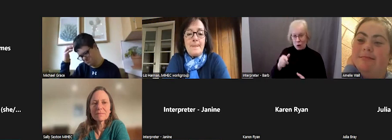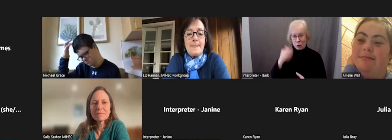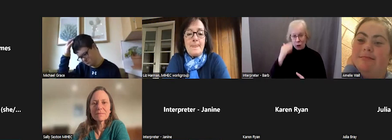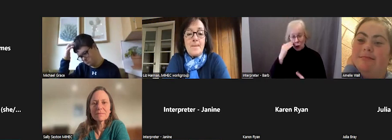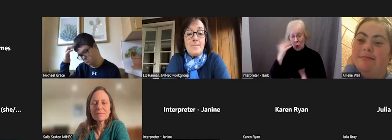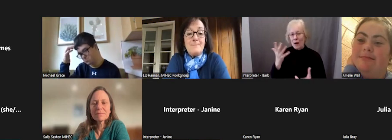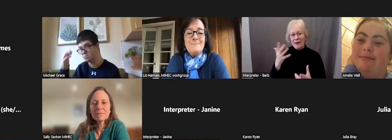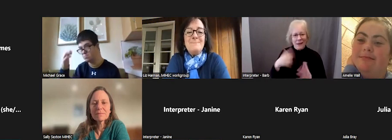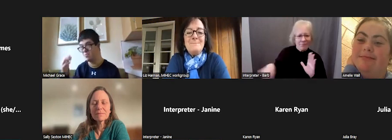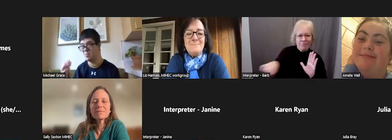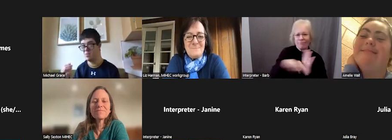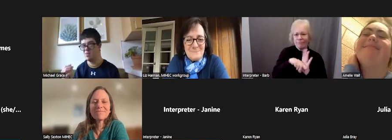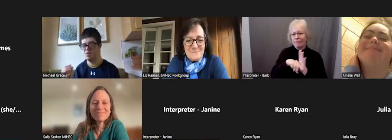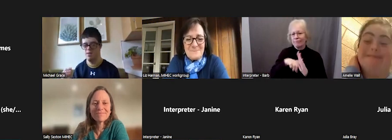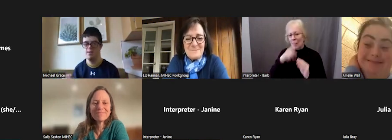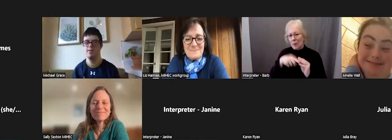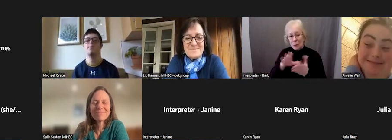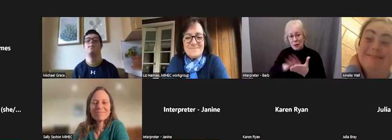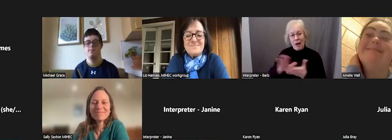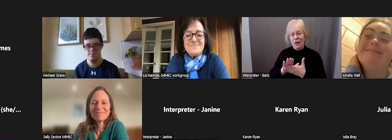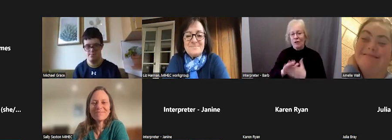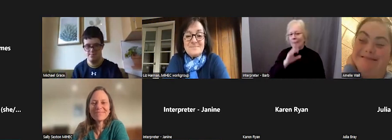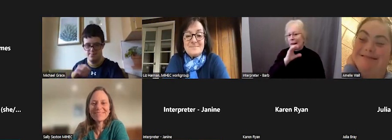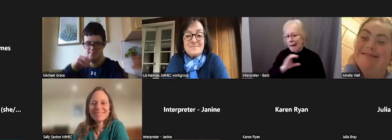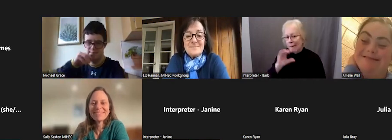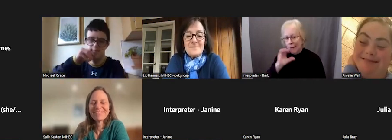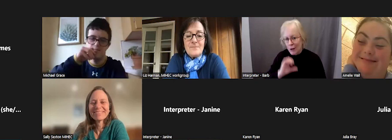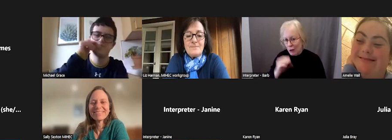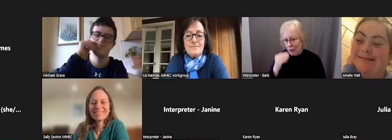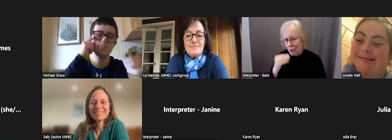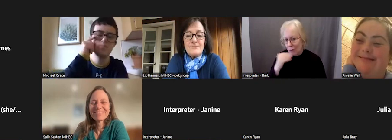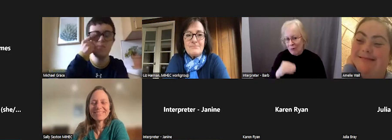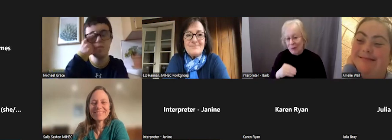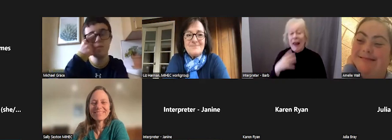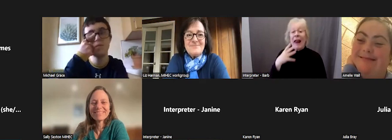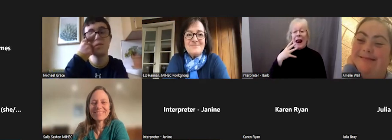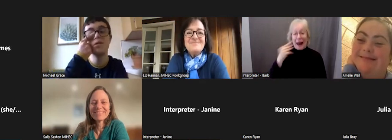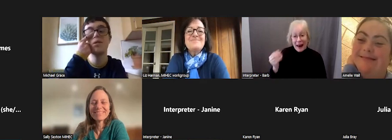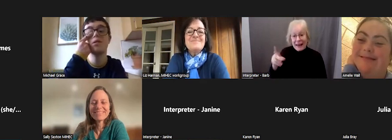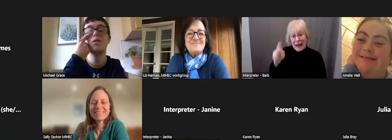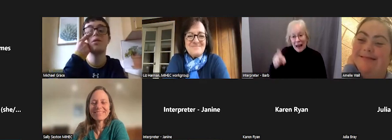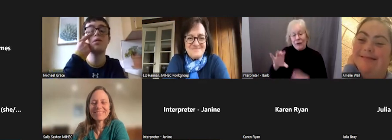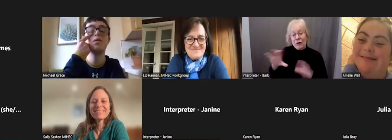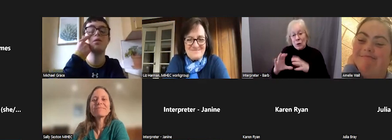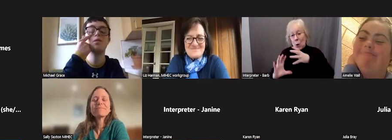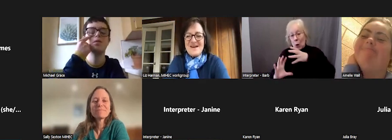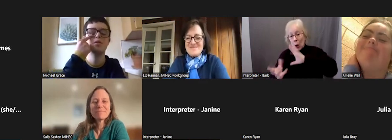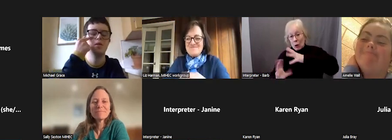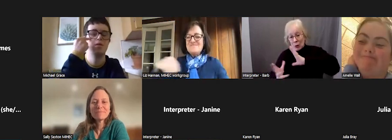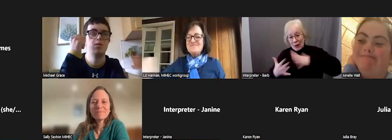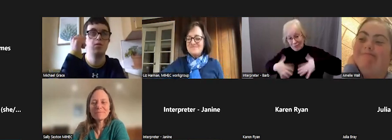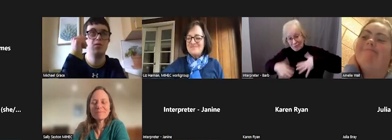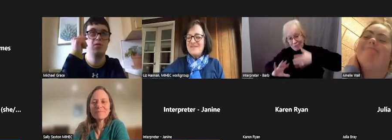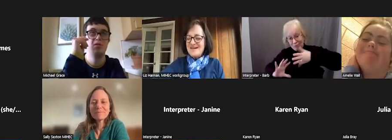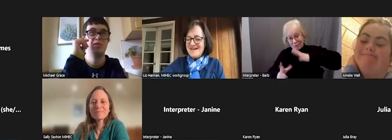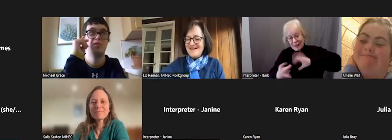cafeteria food. Mm. And having to do his laundry in the basement of the building. I know that for